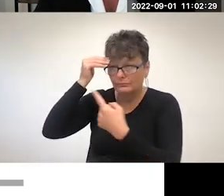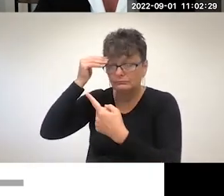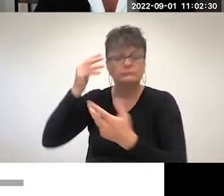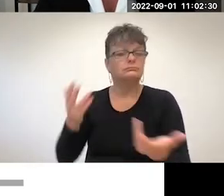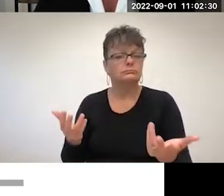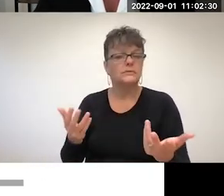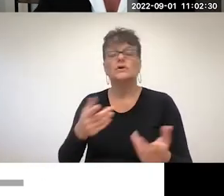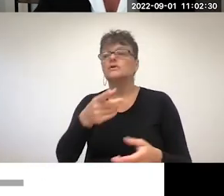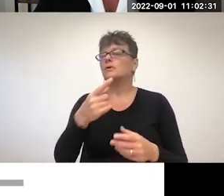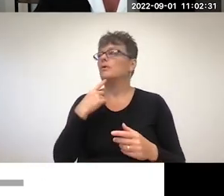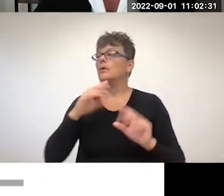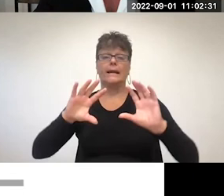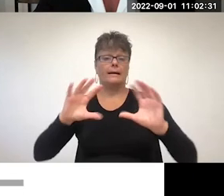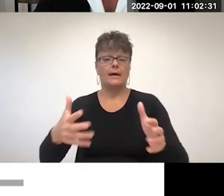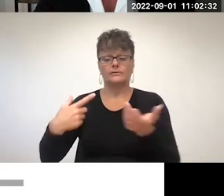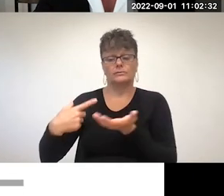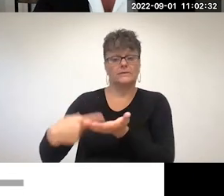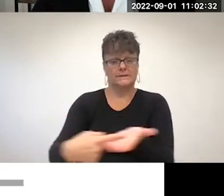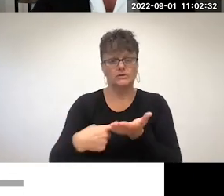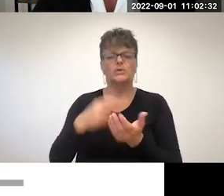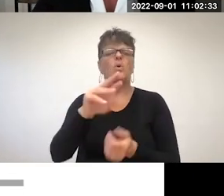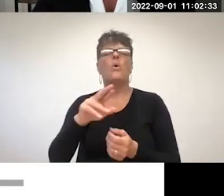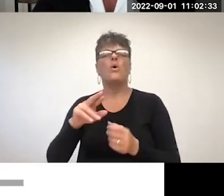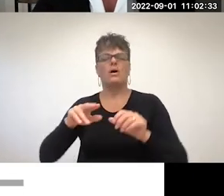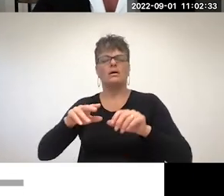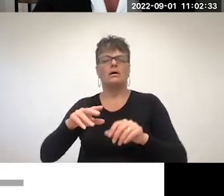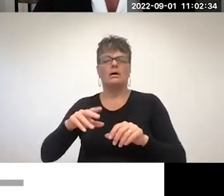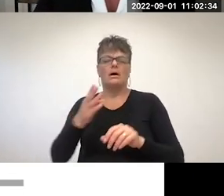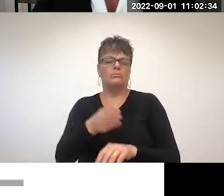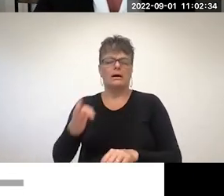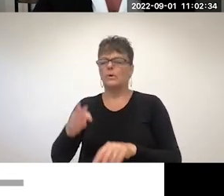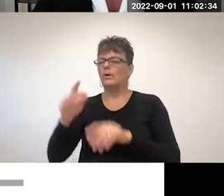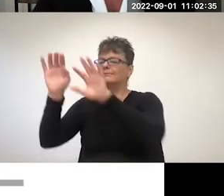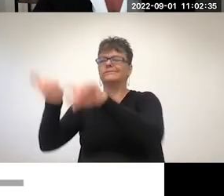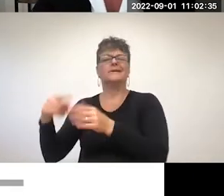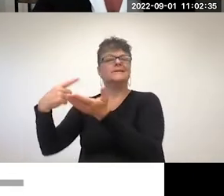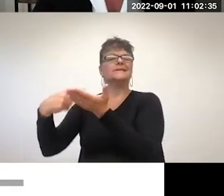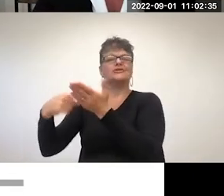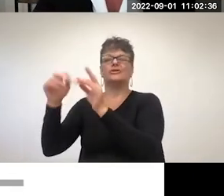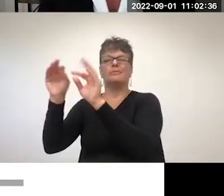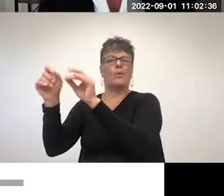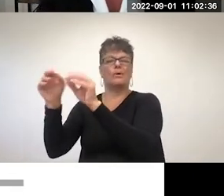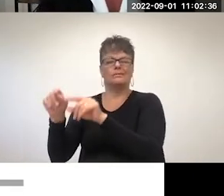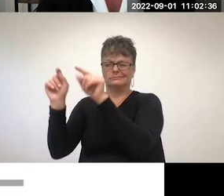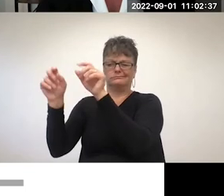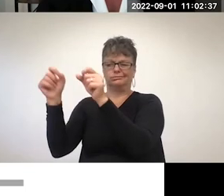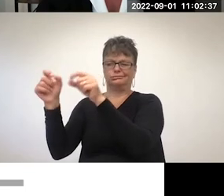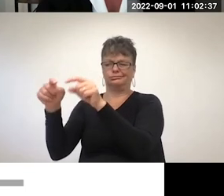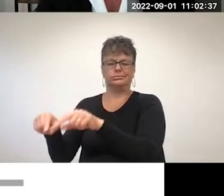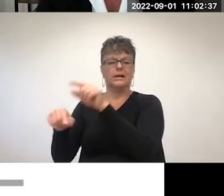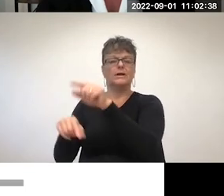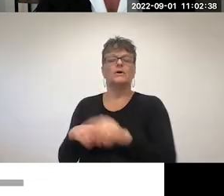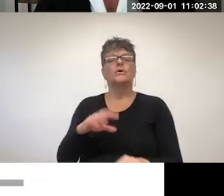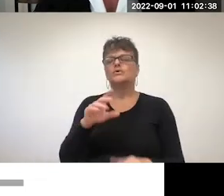a classroom conversation or a discussion board forum and say to your students, what do you already know about this phenomenon